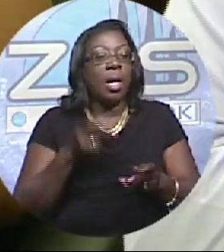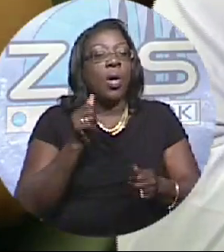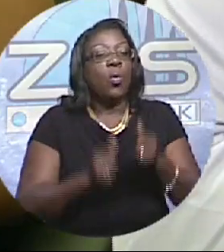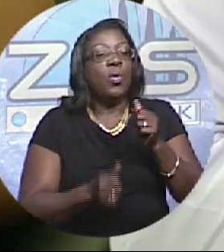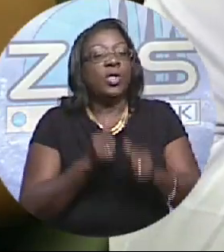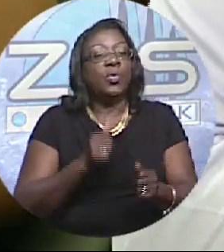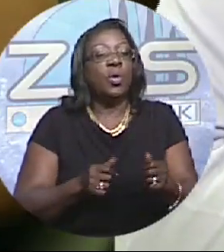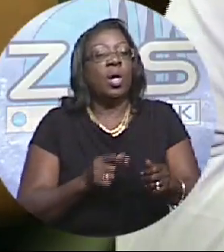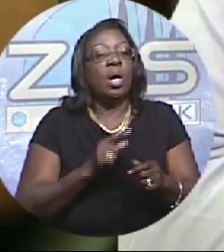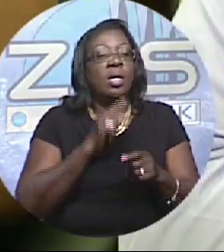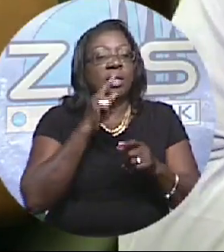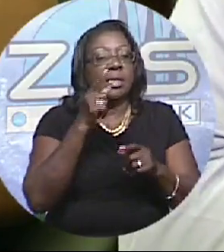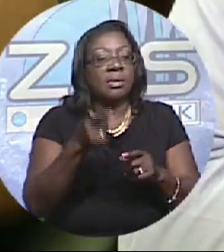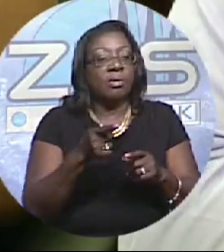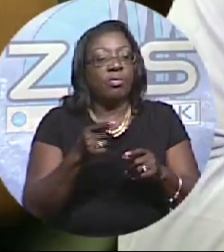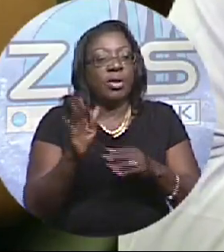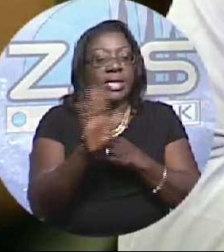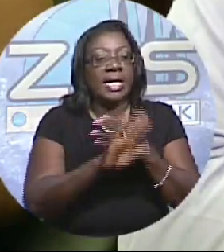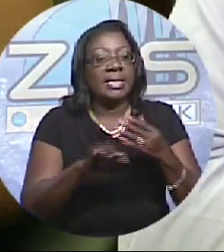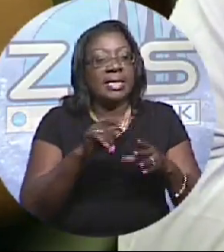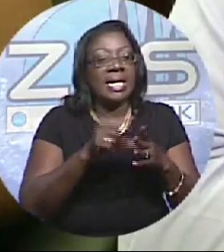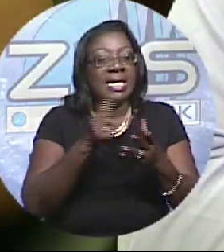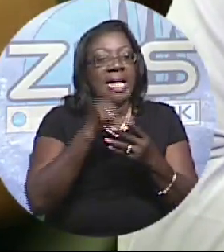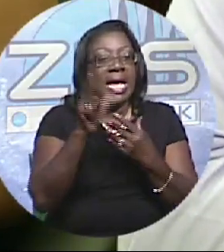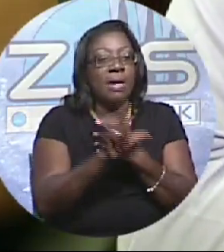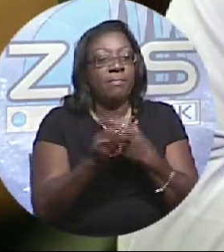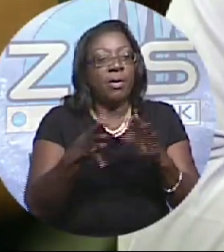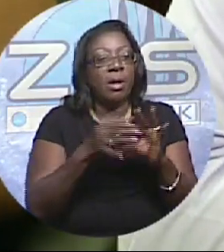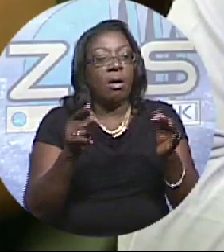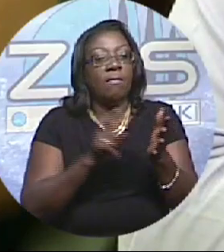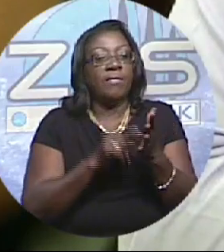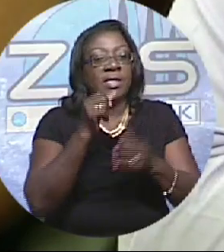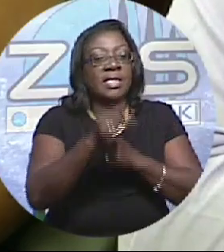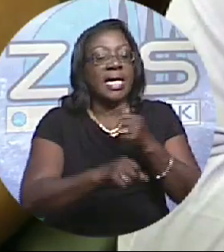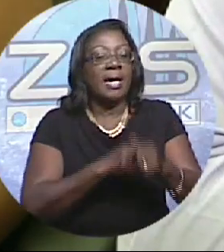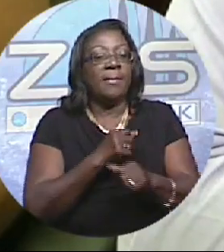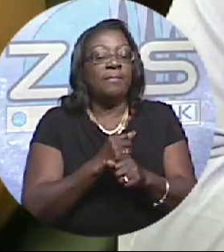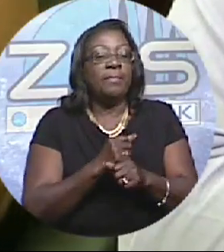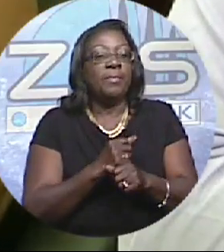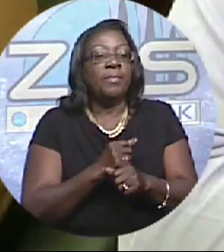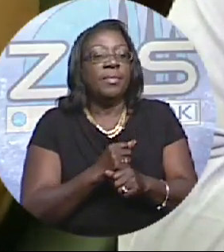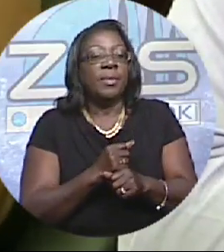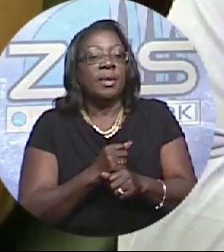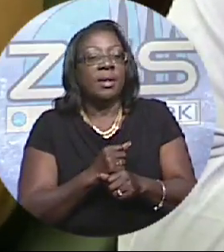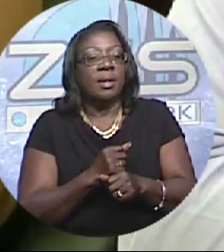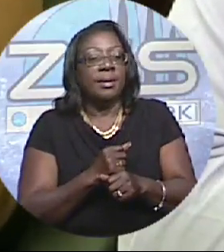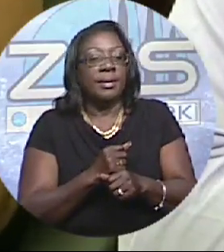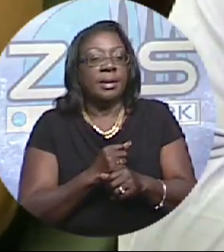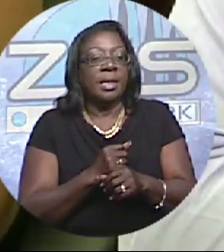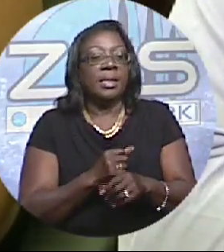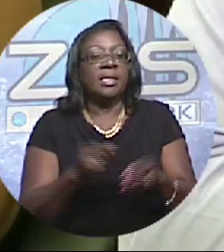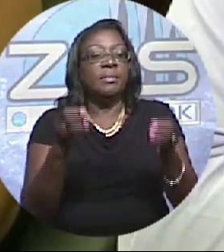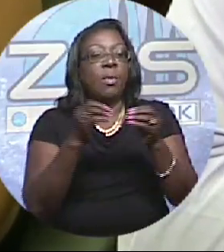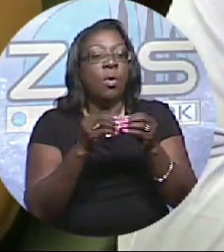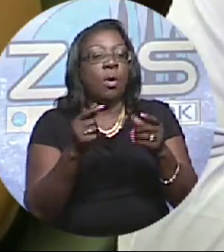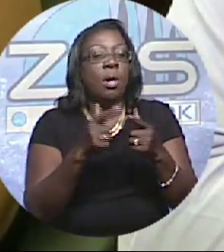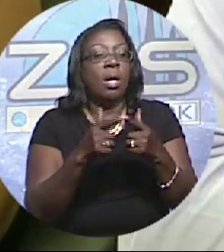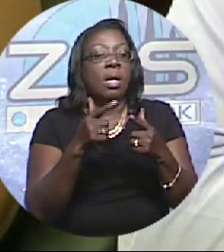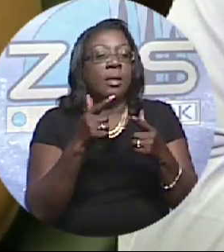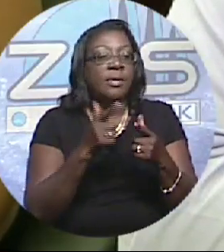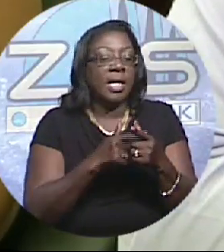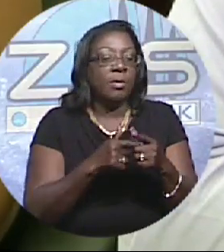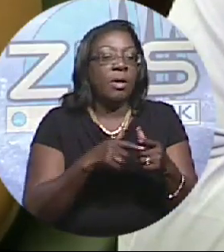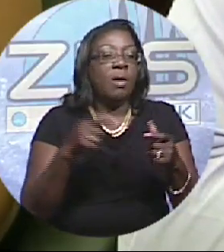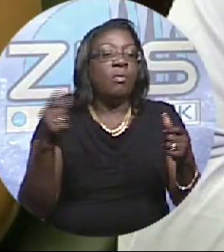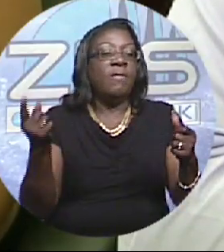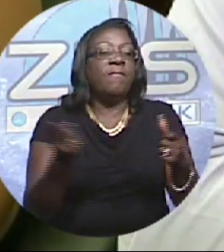of this year, and in total exceeds the target of 2.5 million hectares set out for our